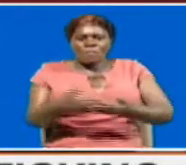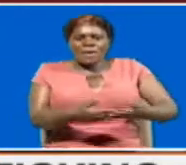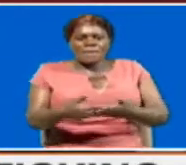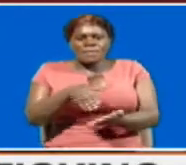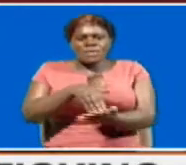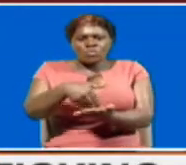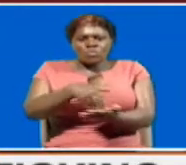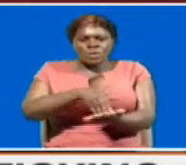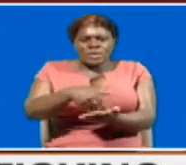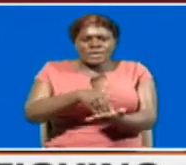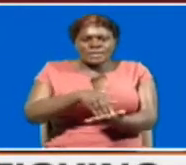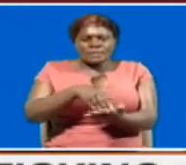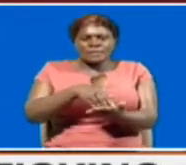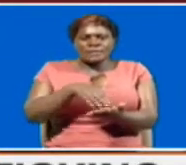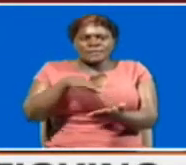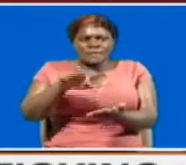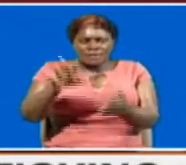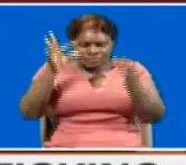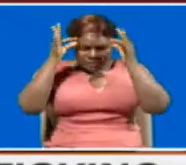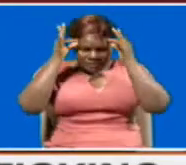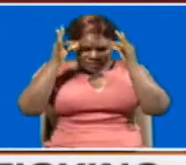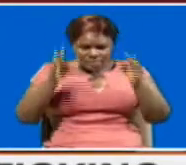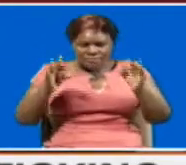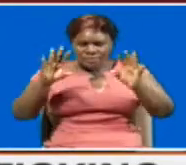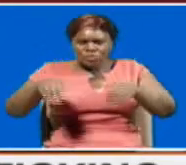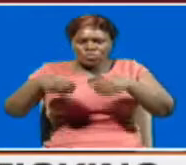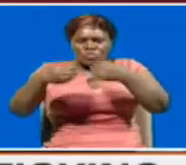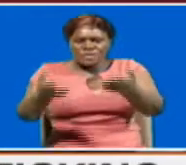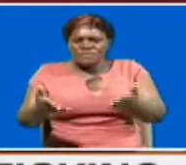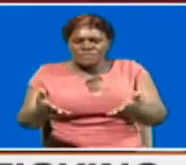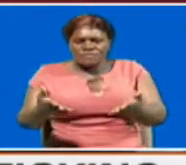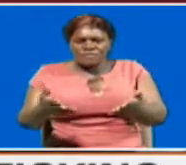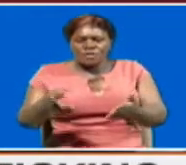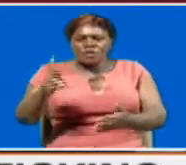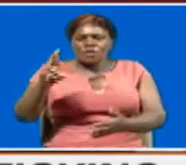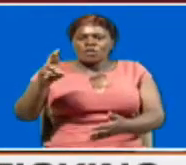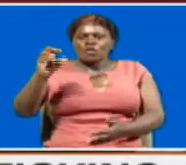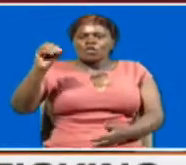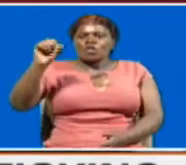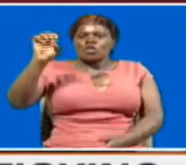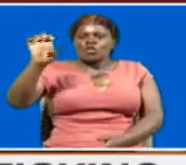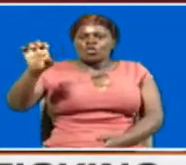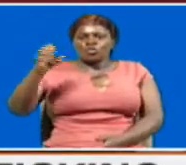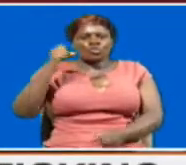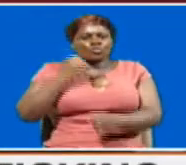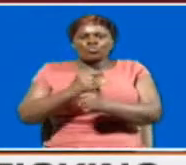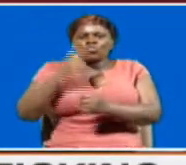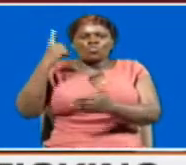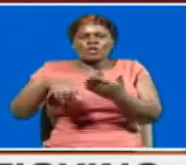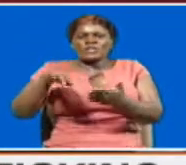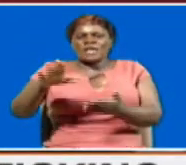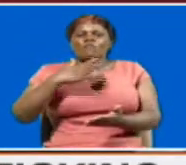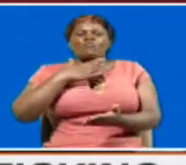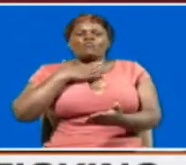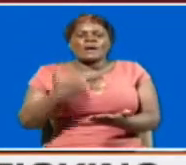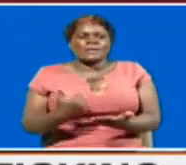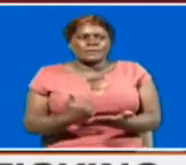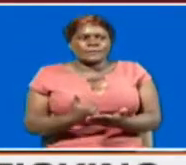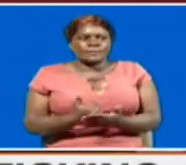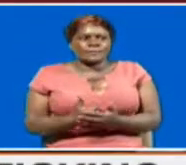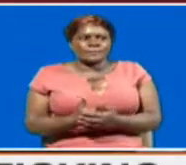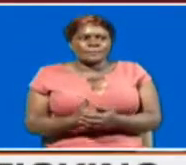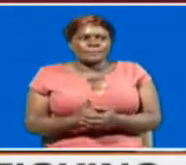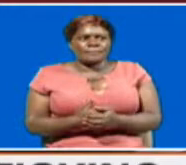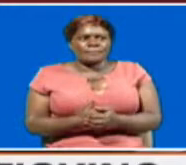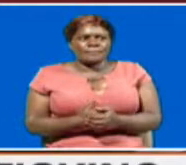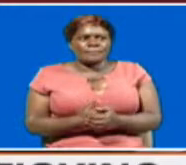children, he just decided to hand them over to Rose to deal and to handle them as she would